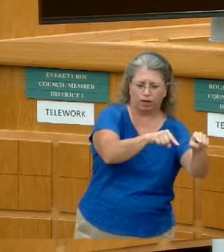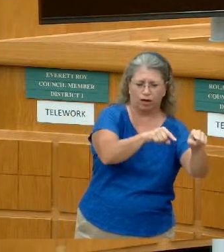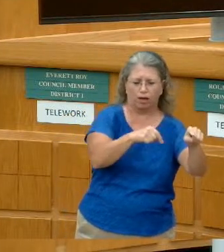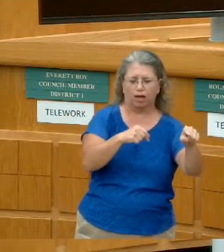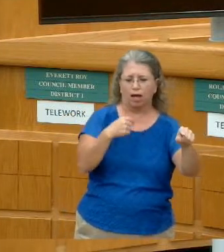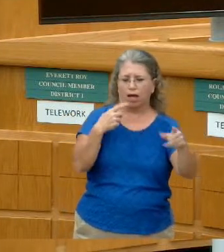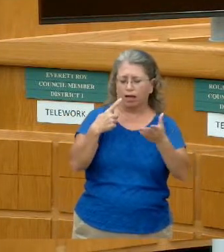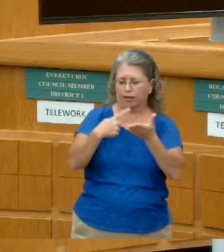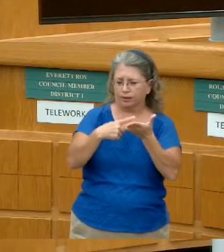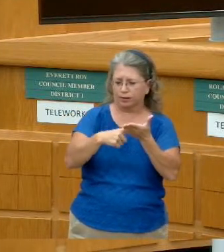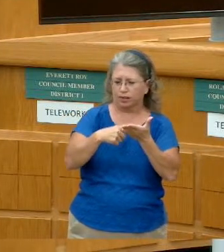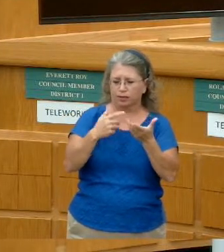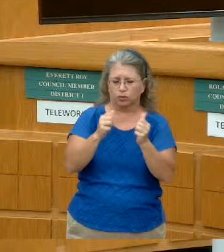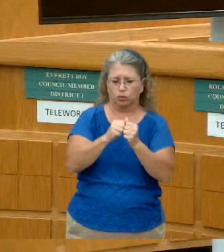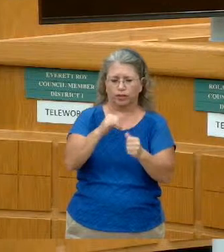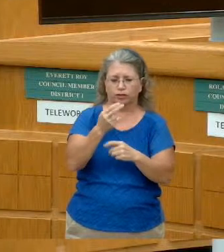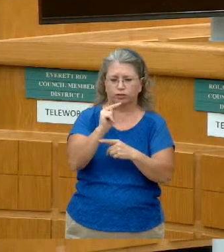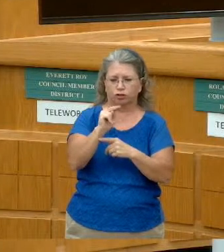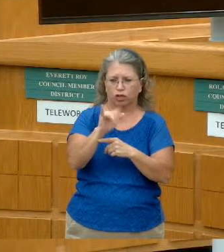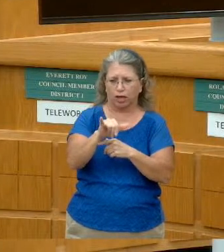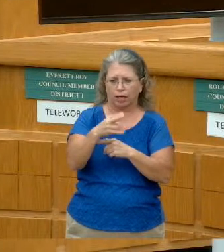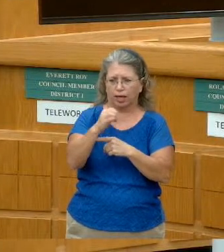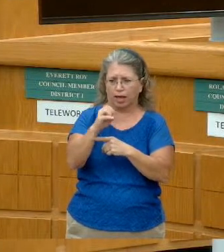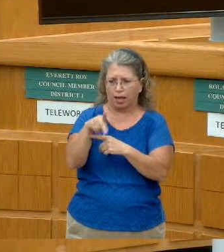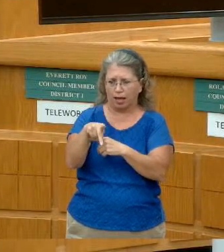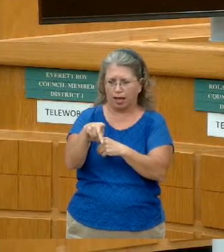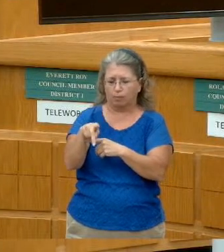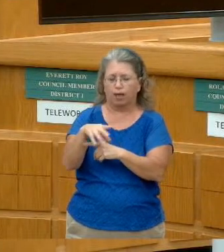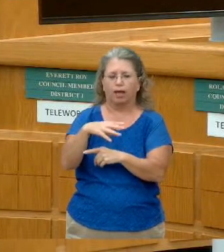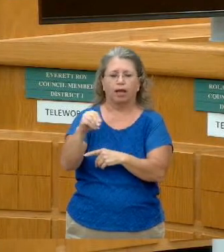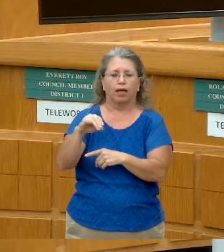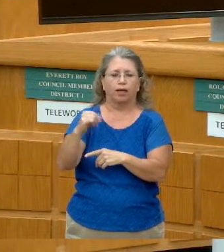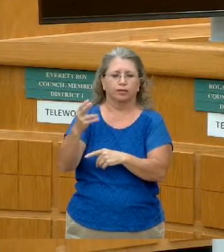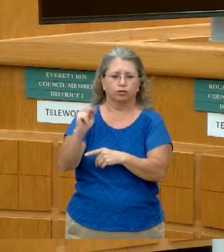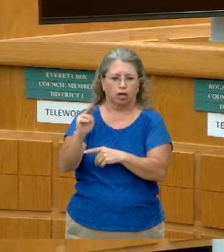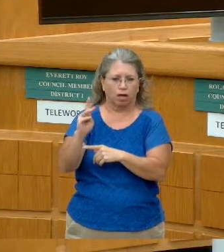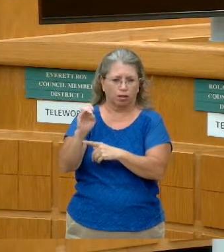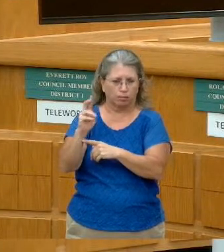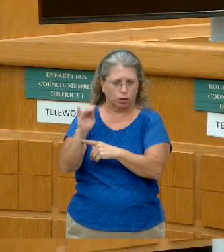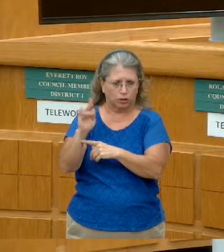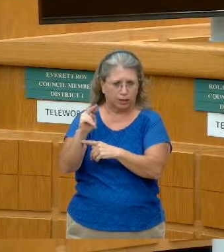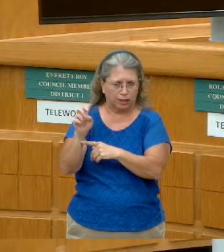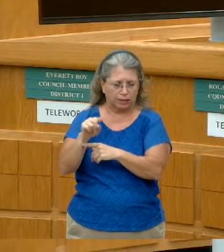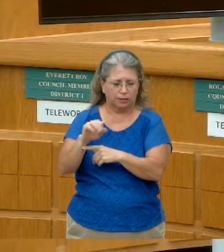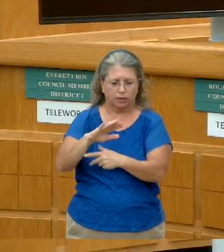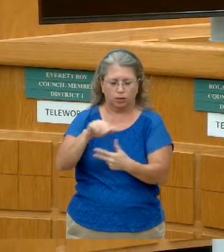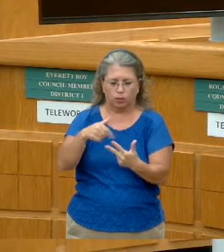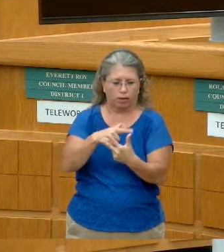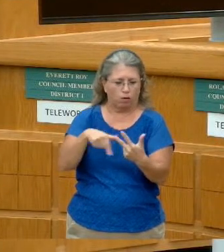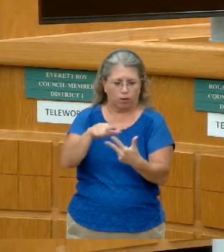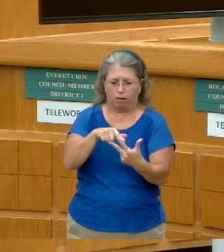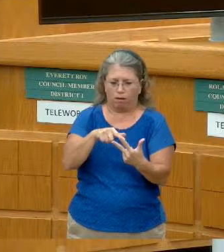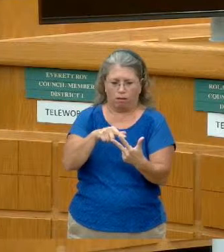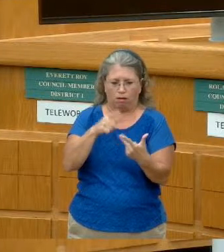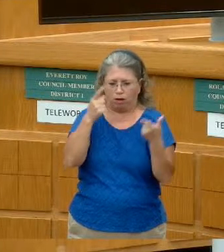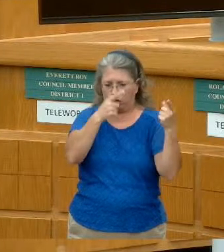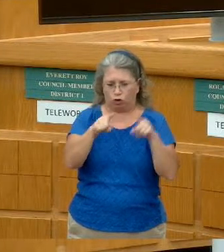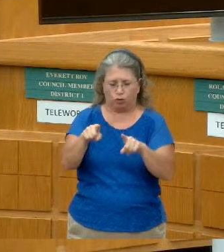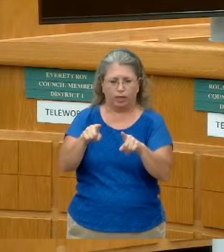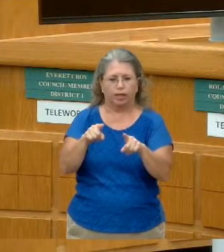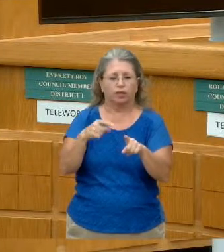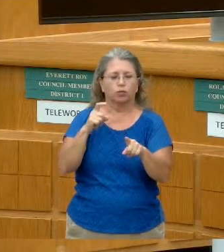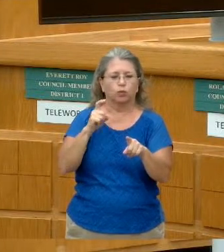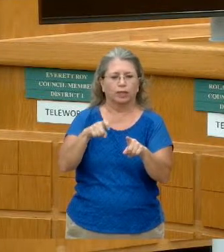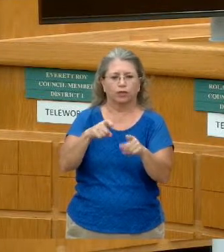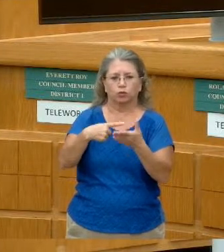Hipp and the chairman of the board, John Martinez, and we all agreed that it should be discussed at an